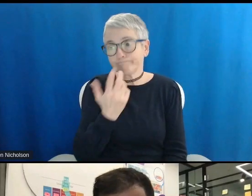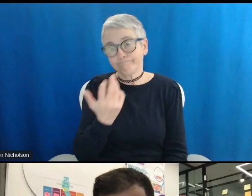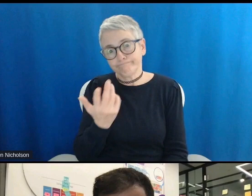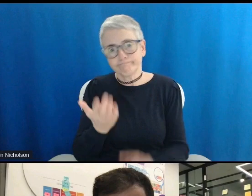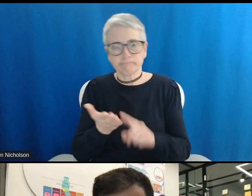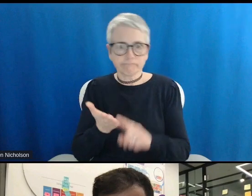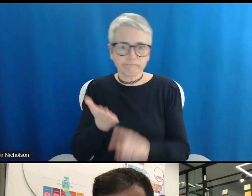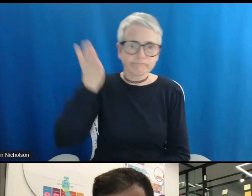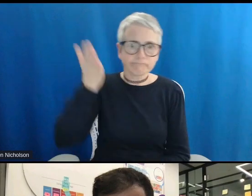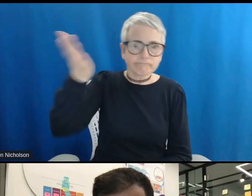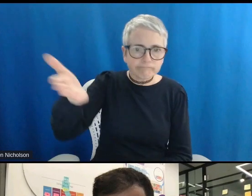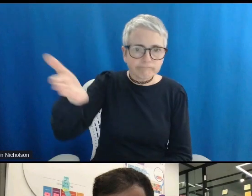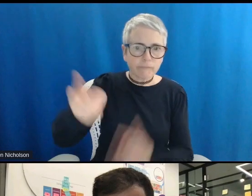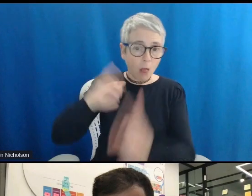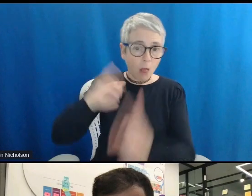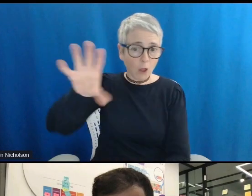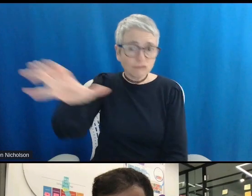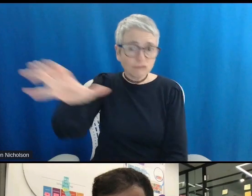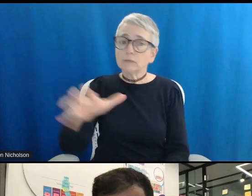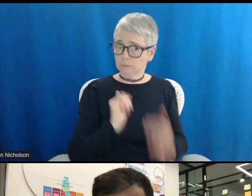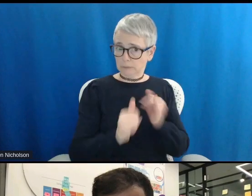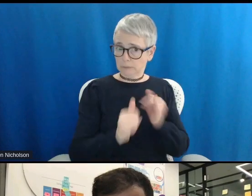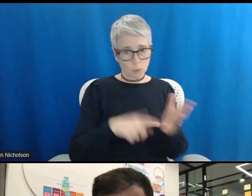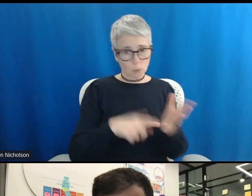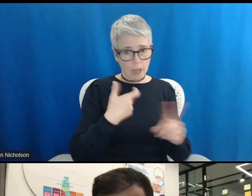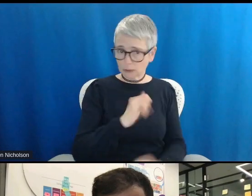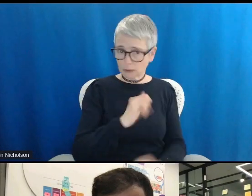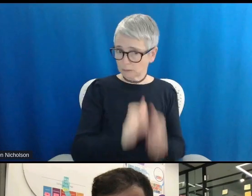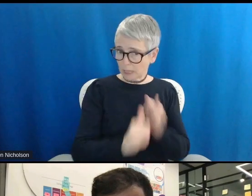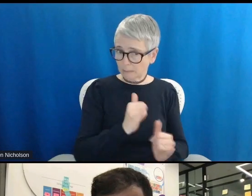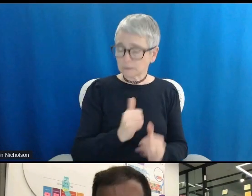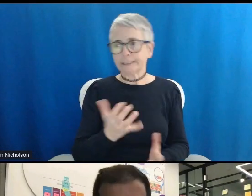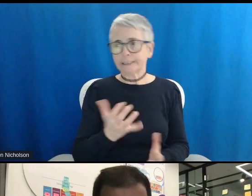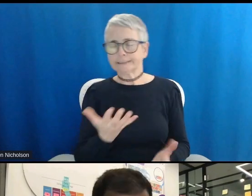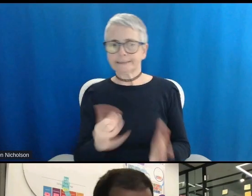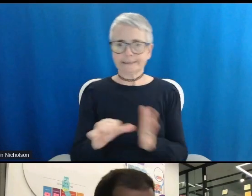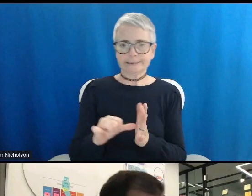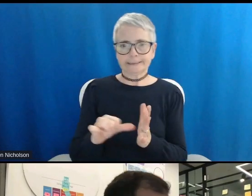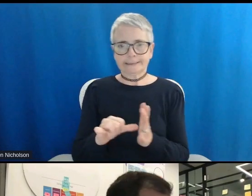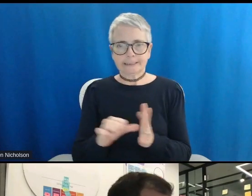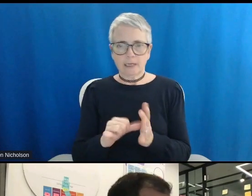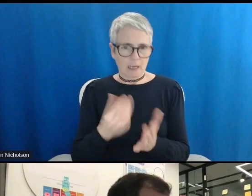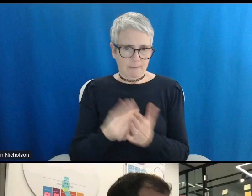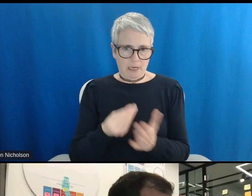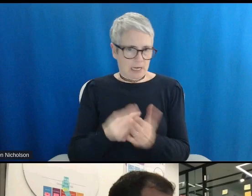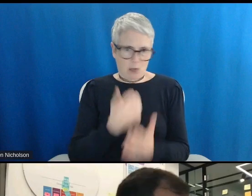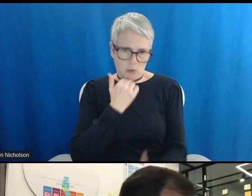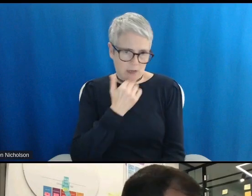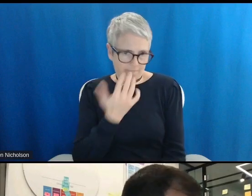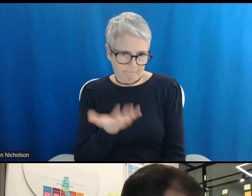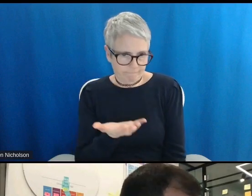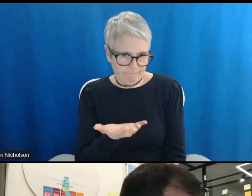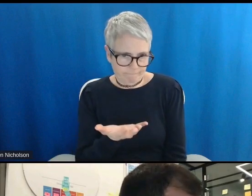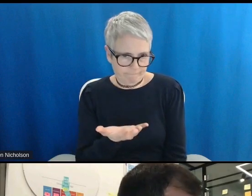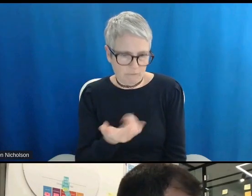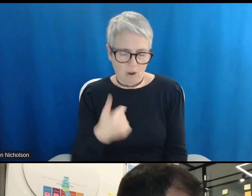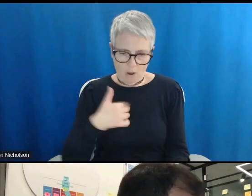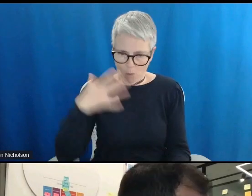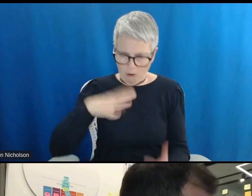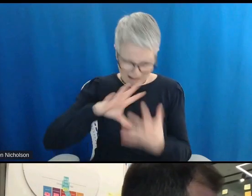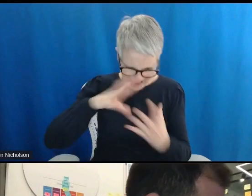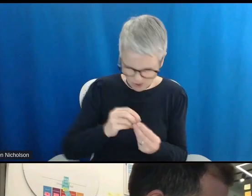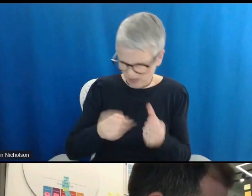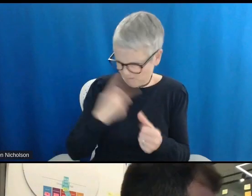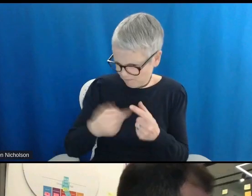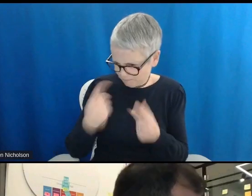know, even in the UK, we have difficult decisions to make. There isn't enough money to do everything you would want to do to make